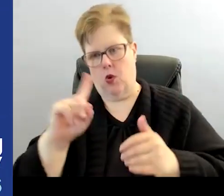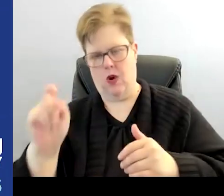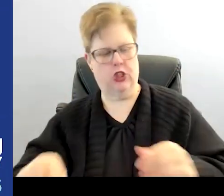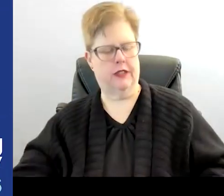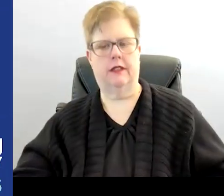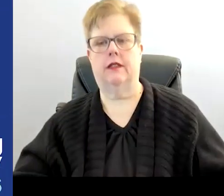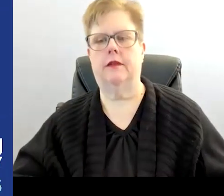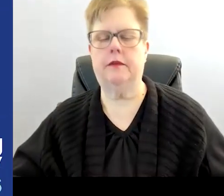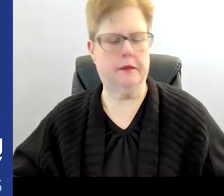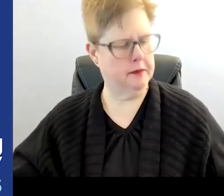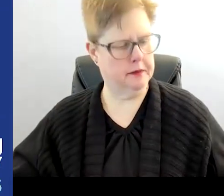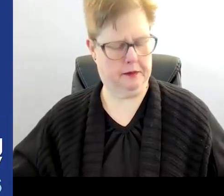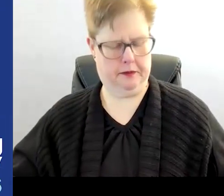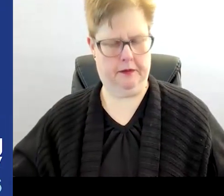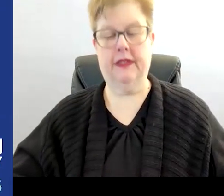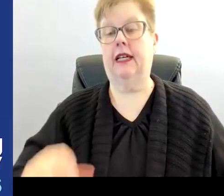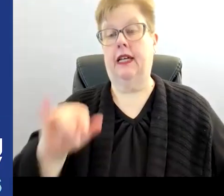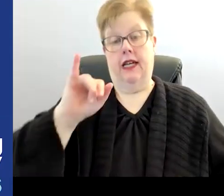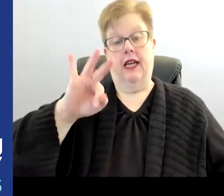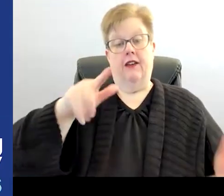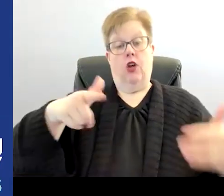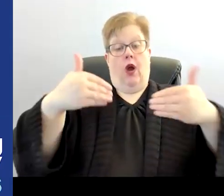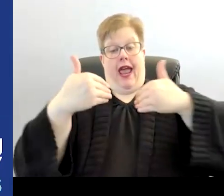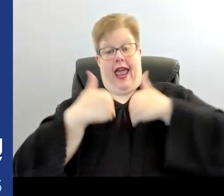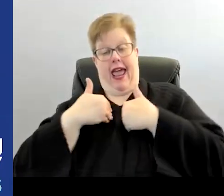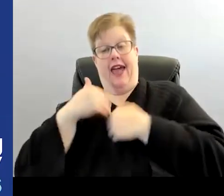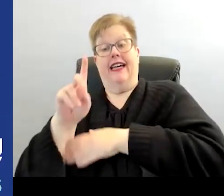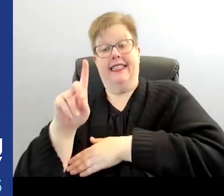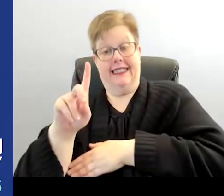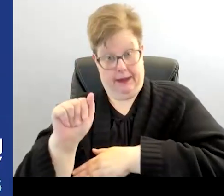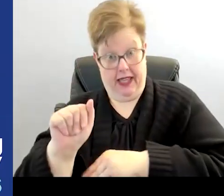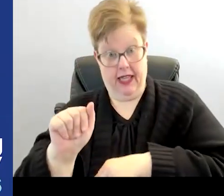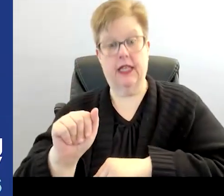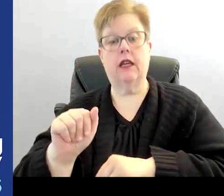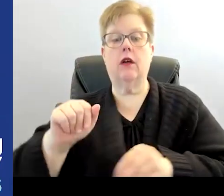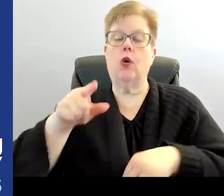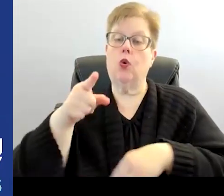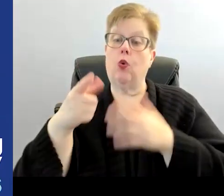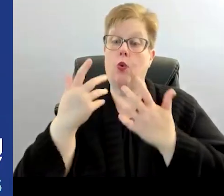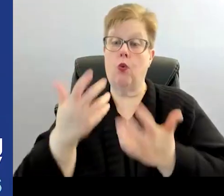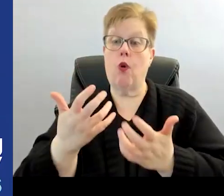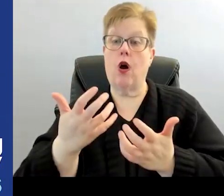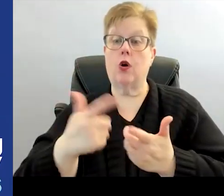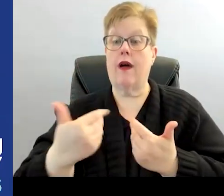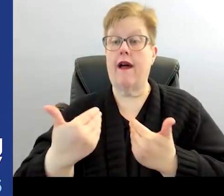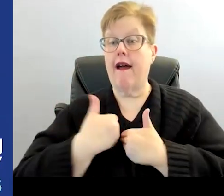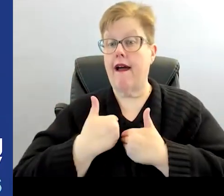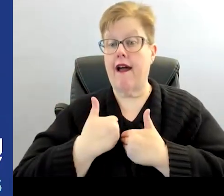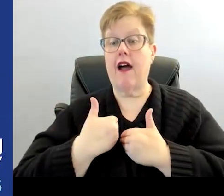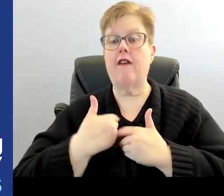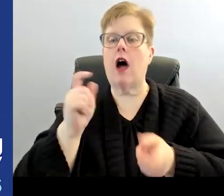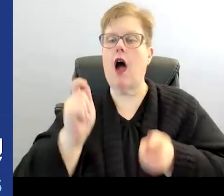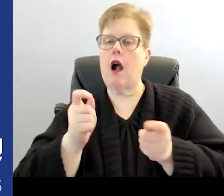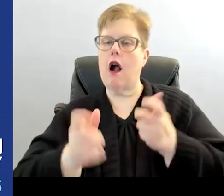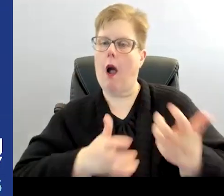questions. So, if you have a disability and you would like to have